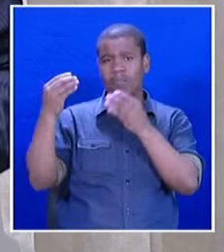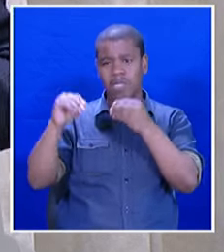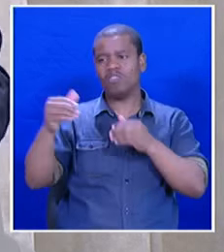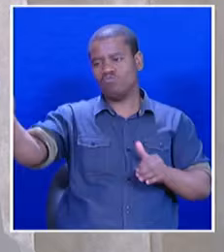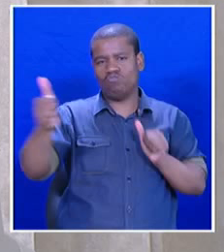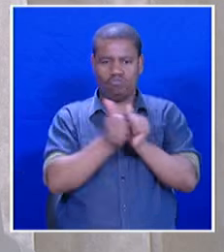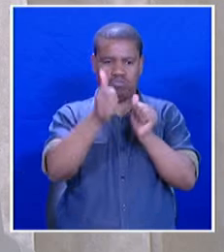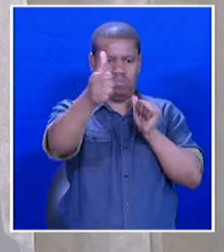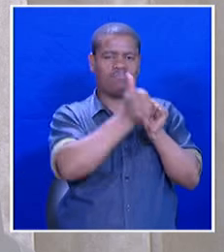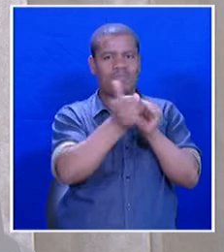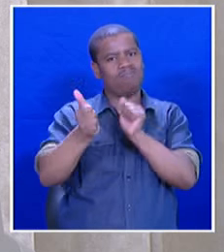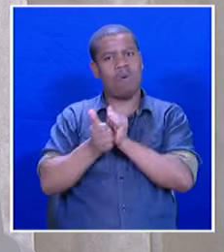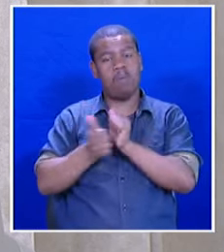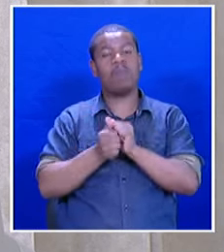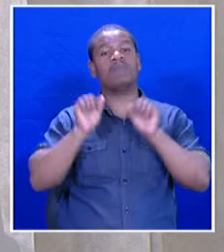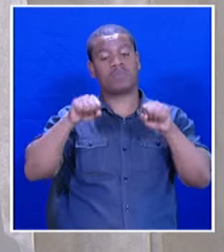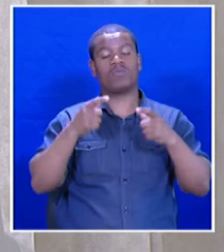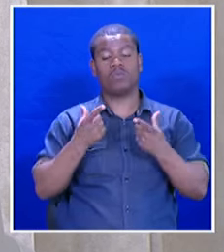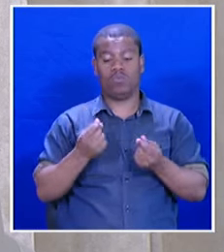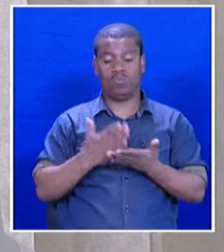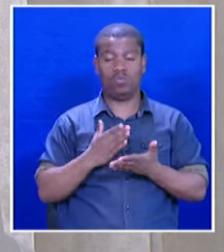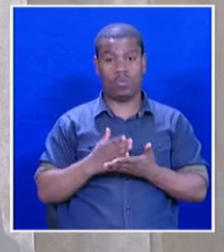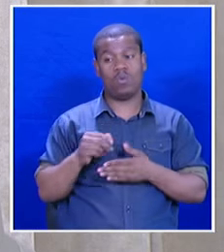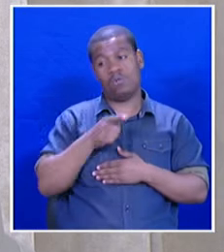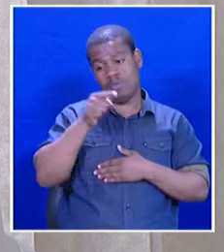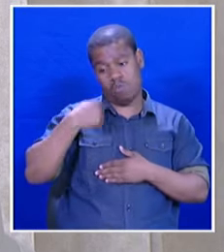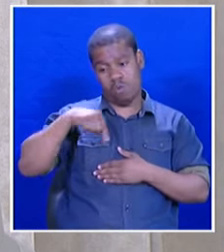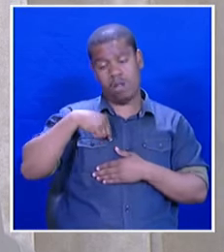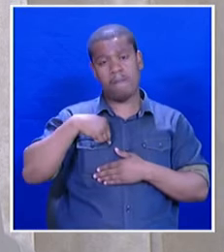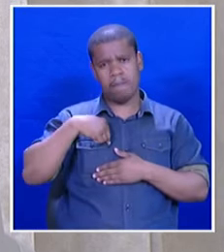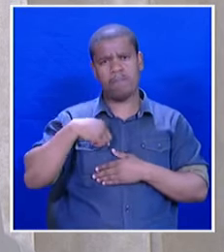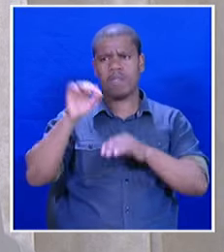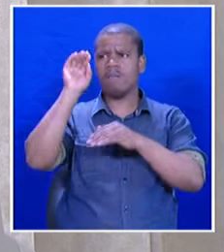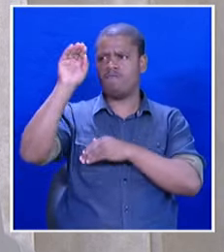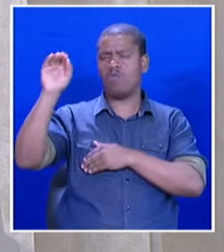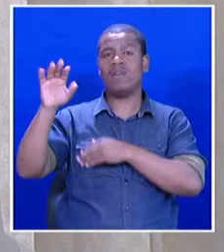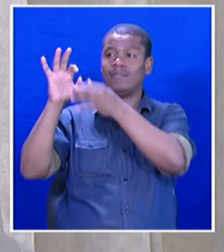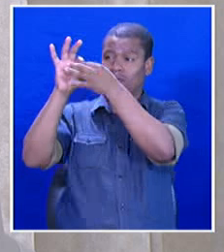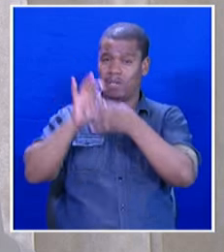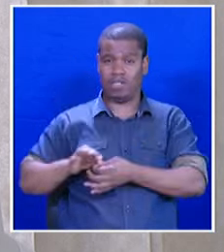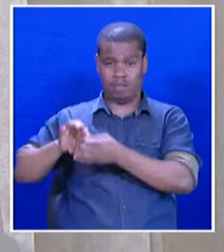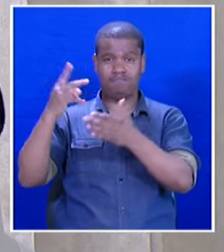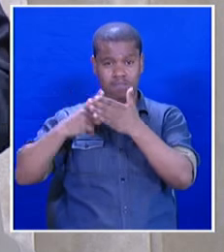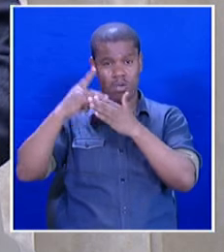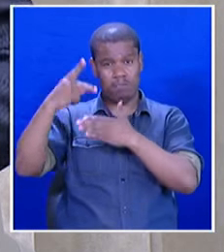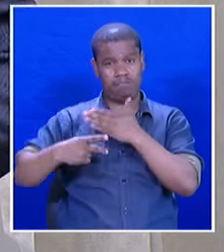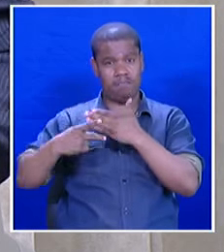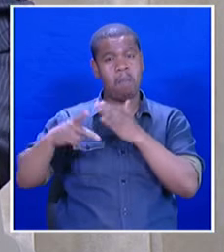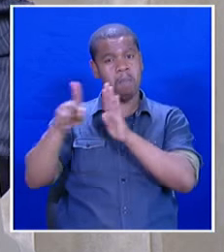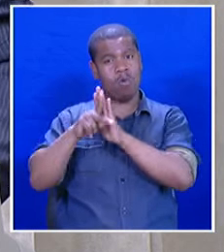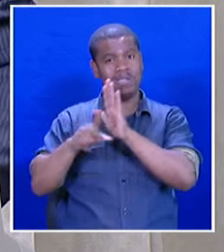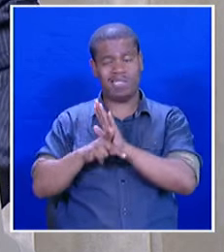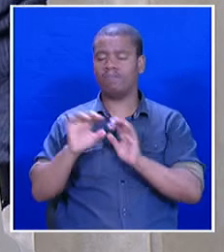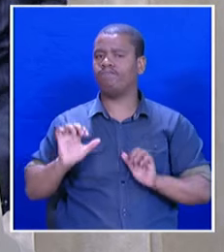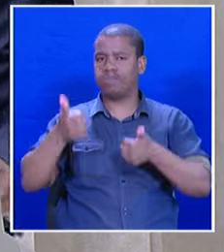and propels our foreign relations policy. Thank you very much, Chairperson. Thank you, Deputy